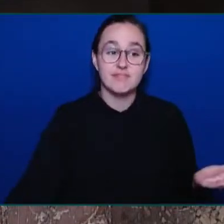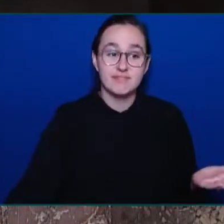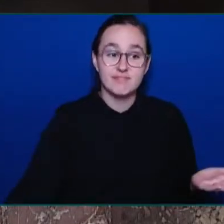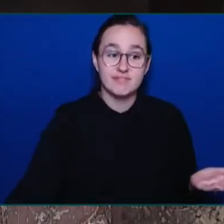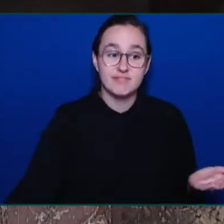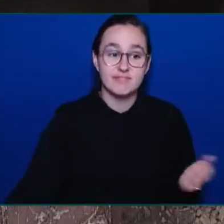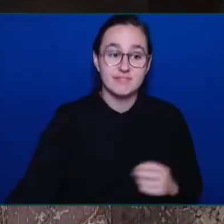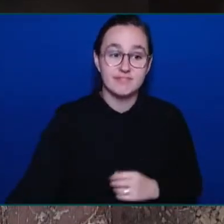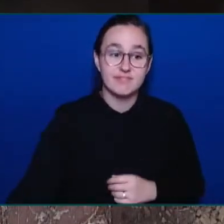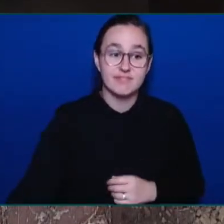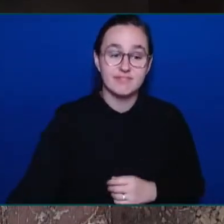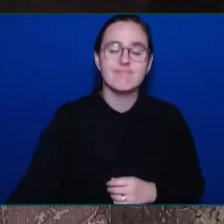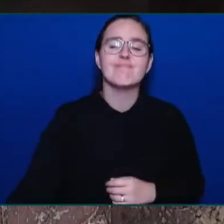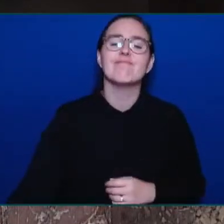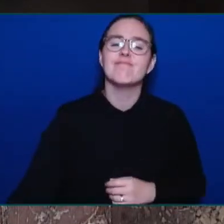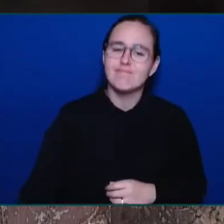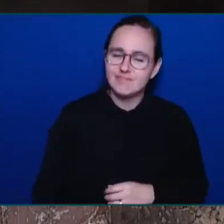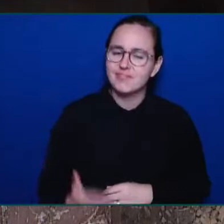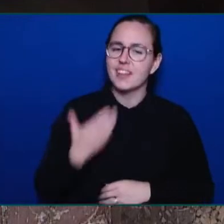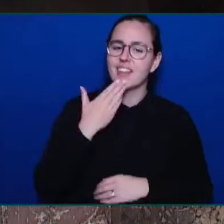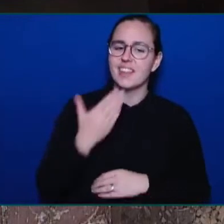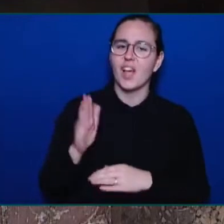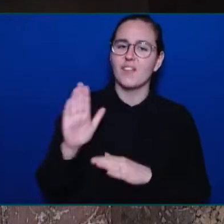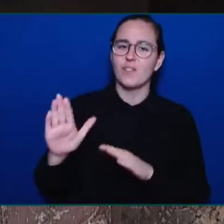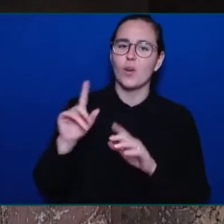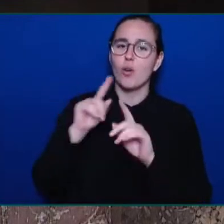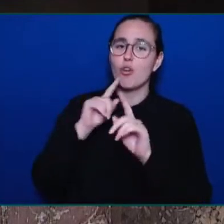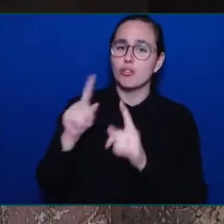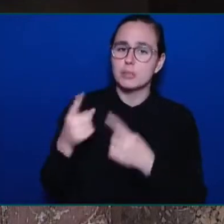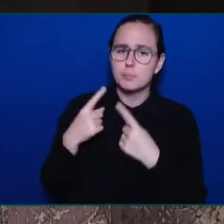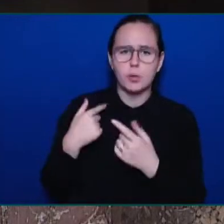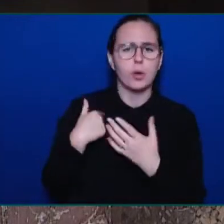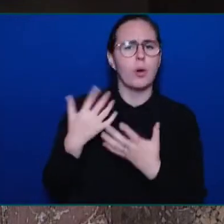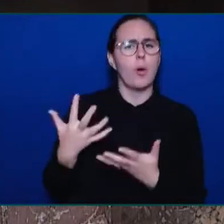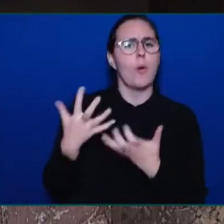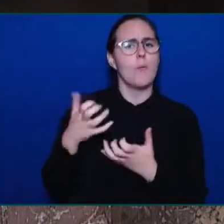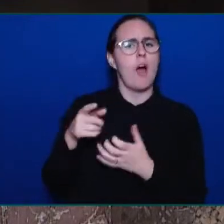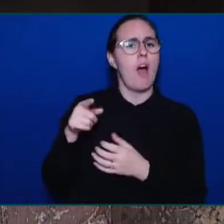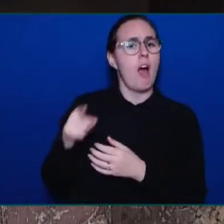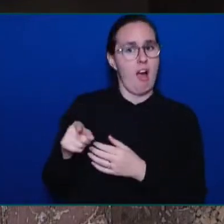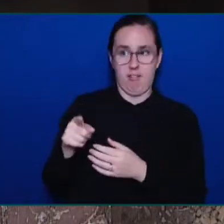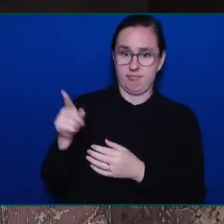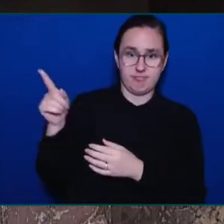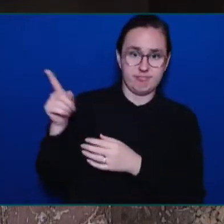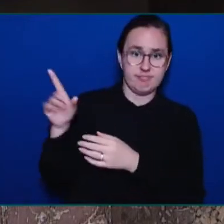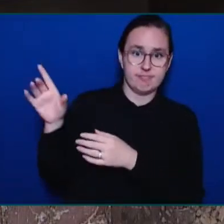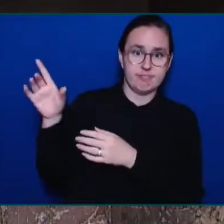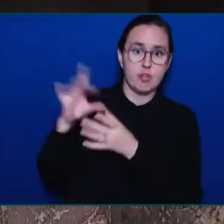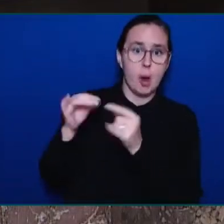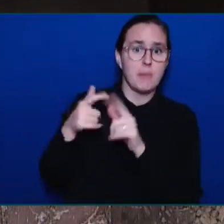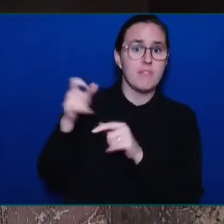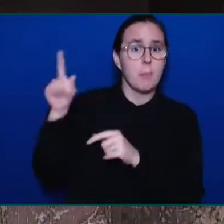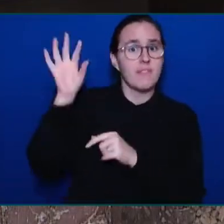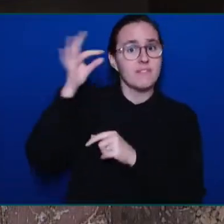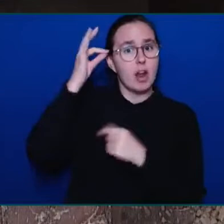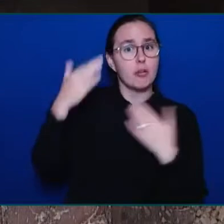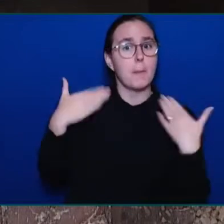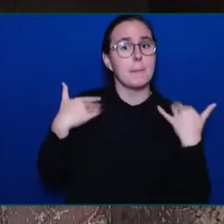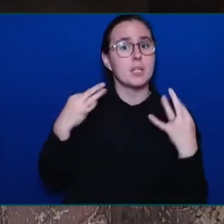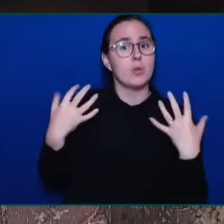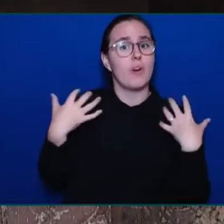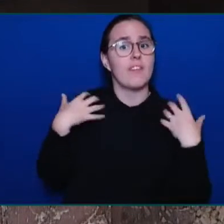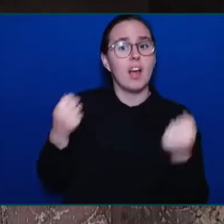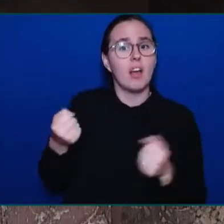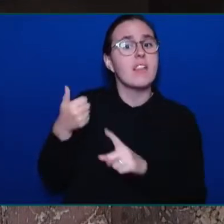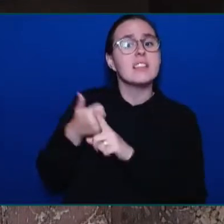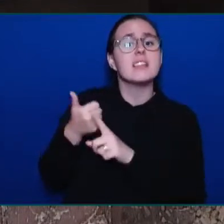quote from the Federal Minister of Health, who stated on June 30th, the year 2022, and I quote, "The immunity